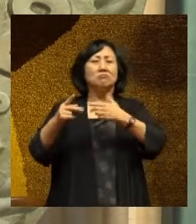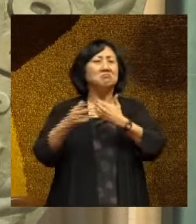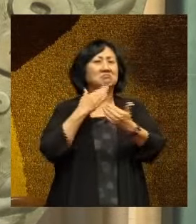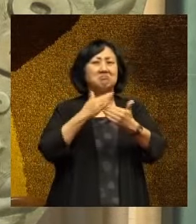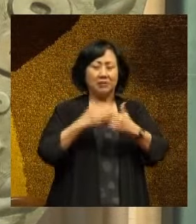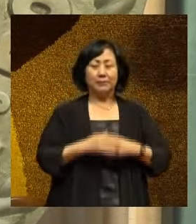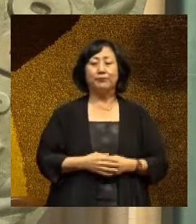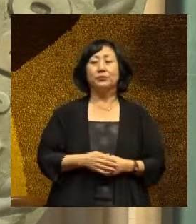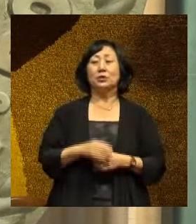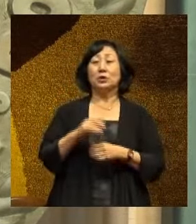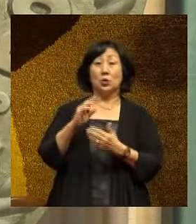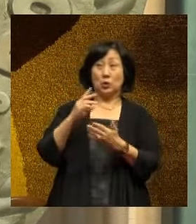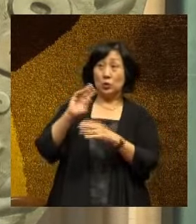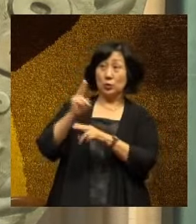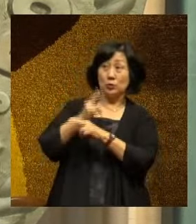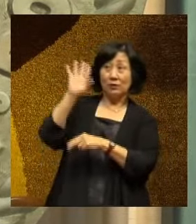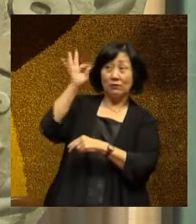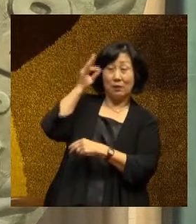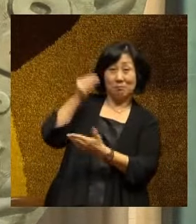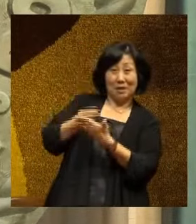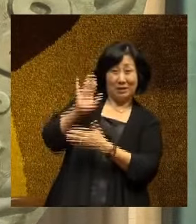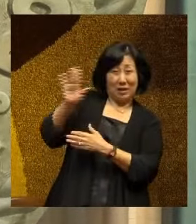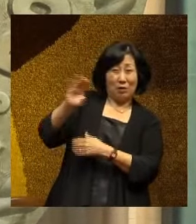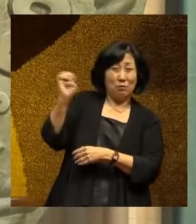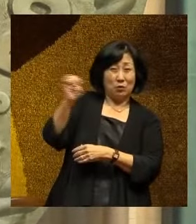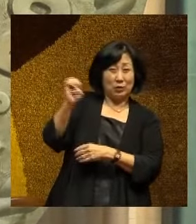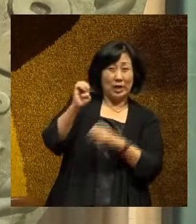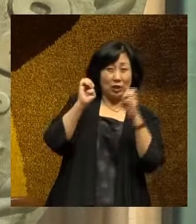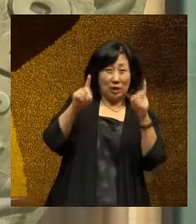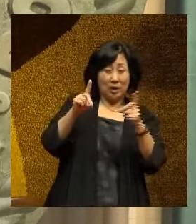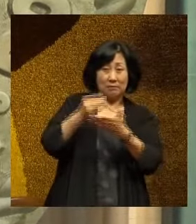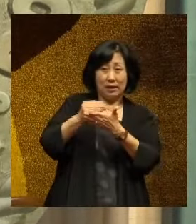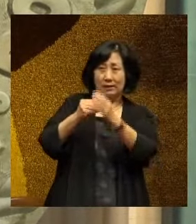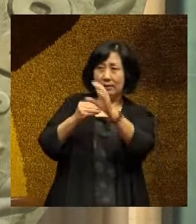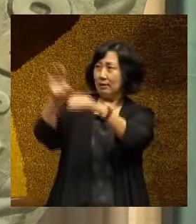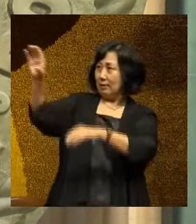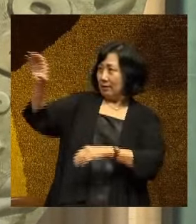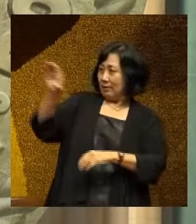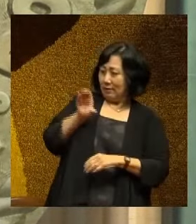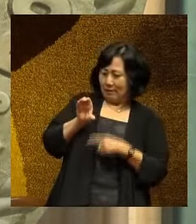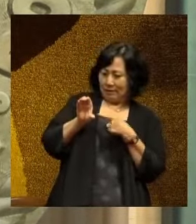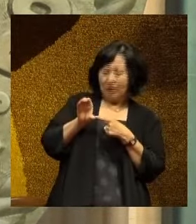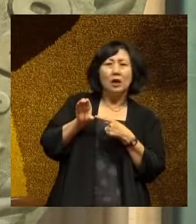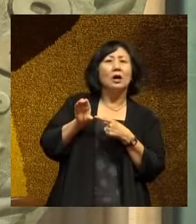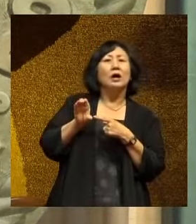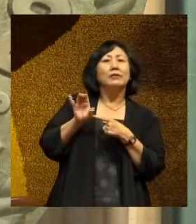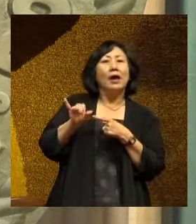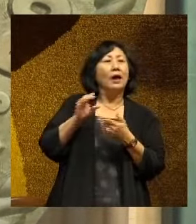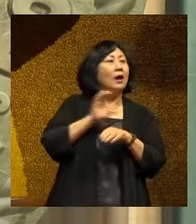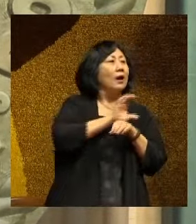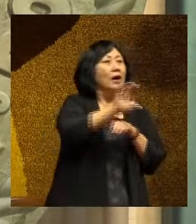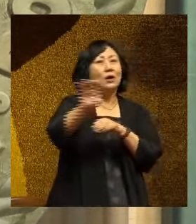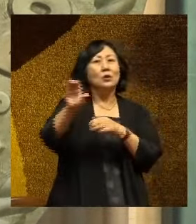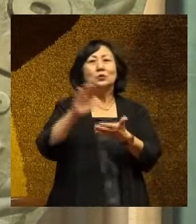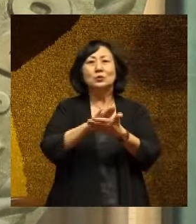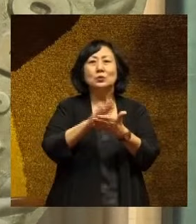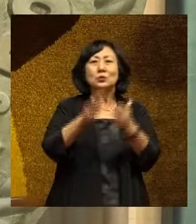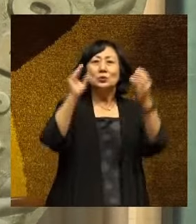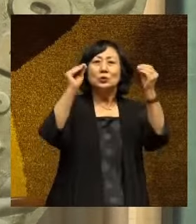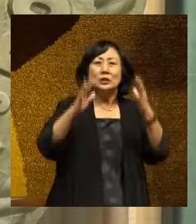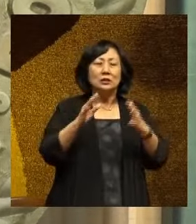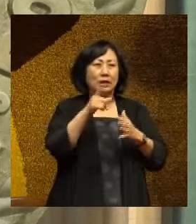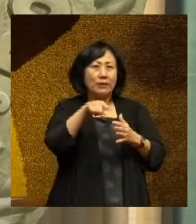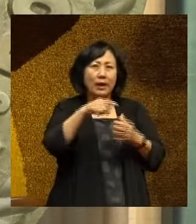federal governor's Emergency Education Relief Fund, we're also empowering schools and teachers to innovate and